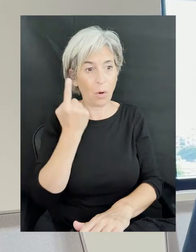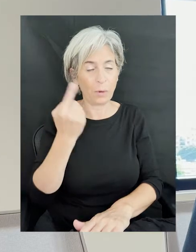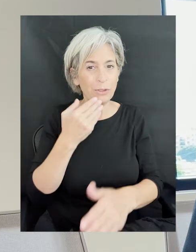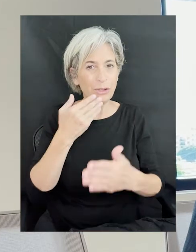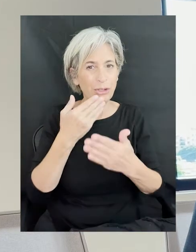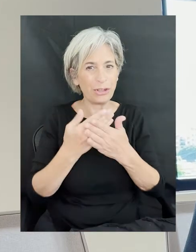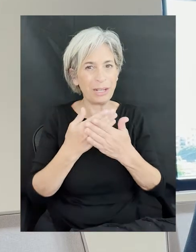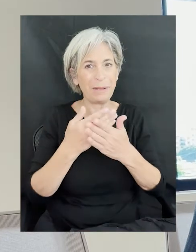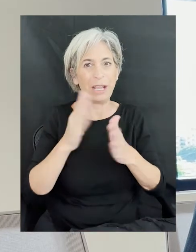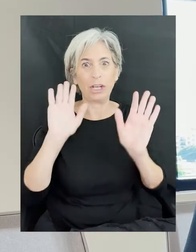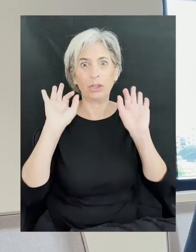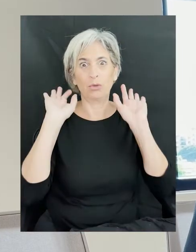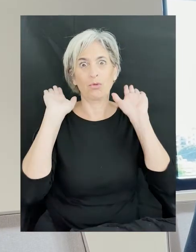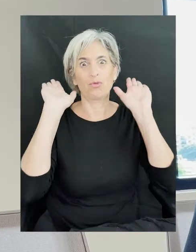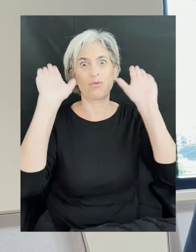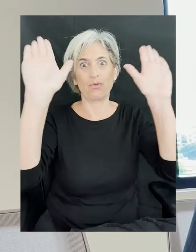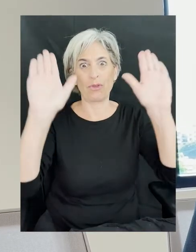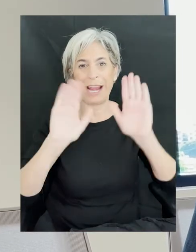good to be a great writer.